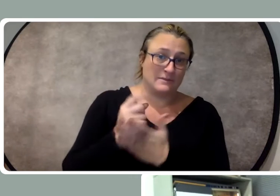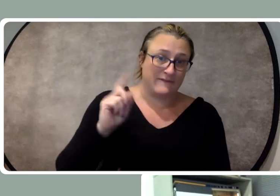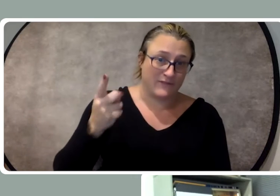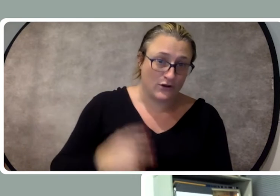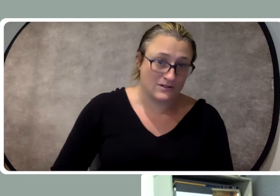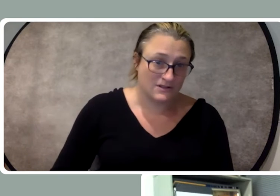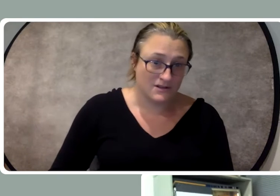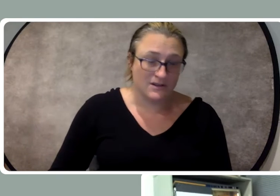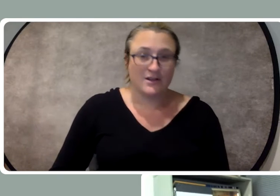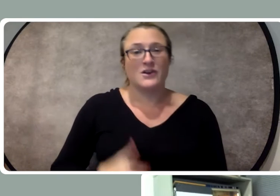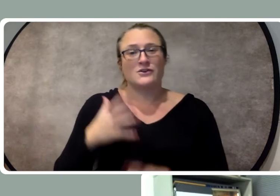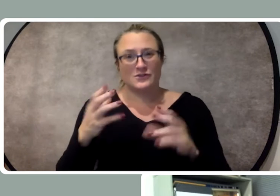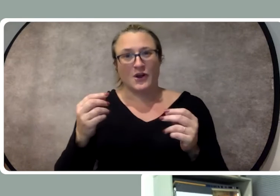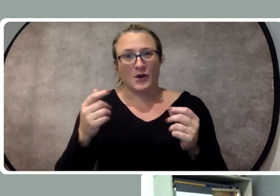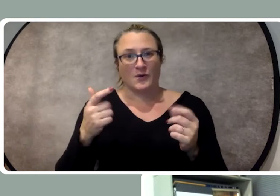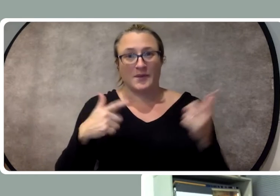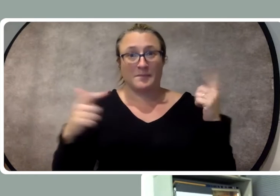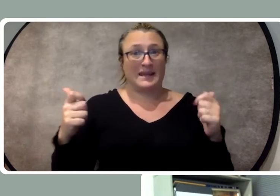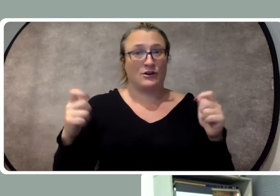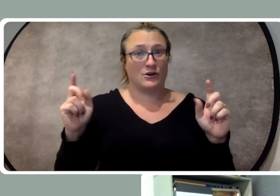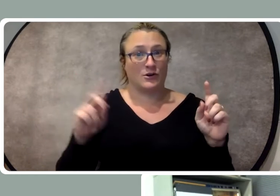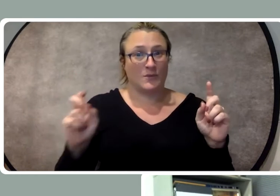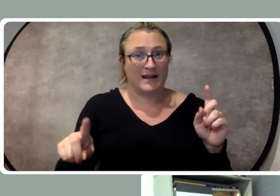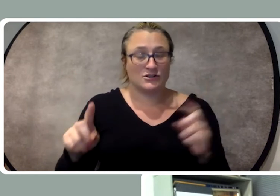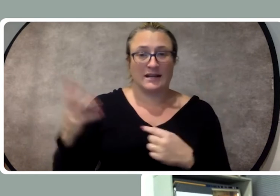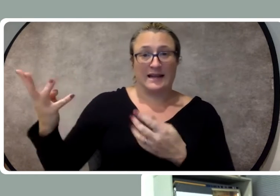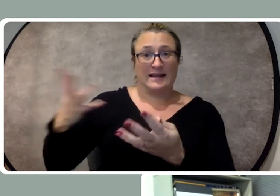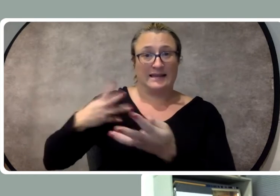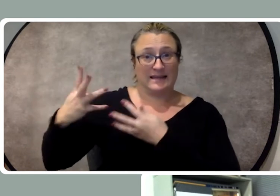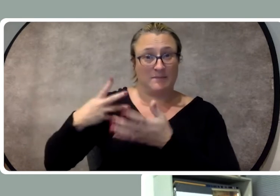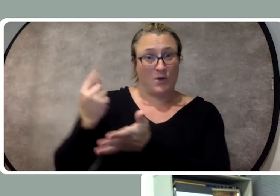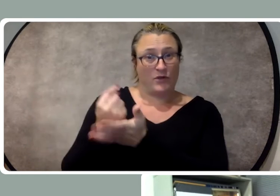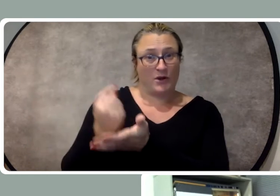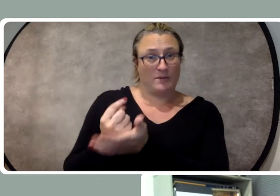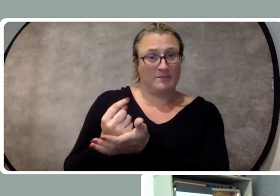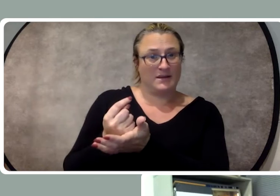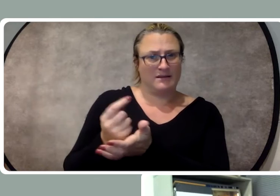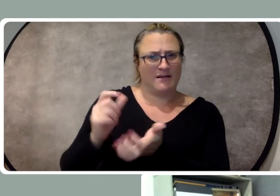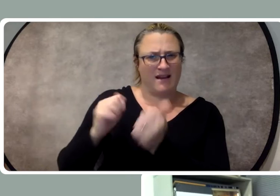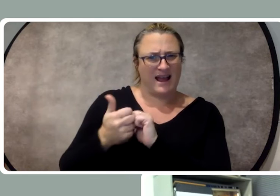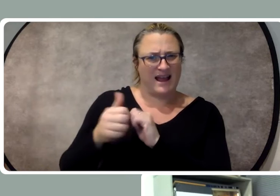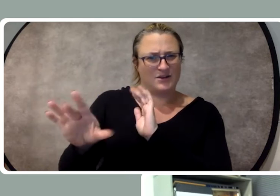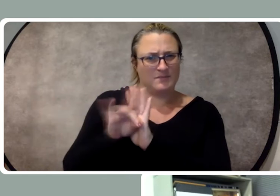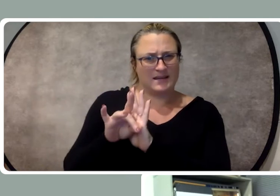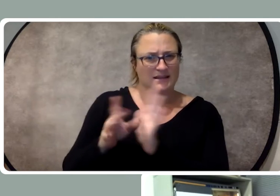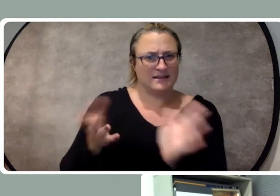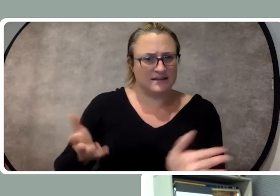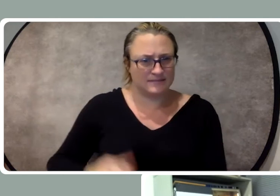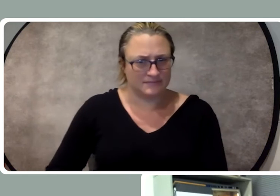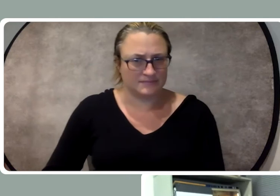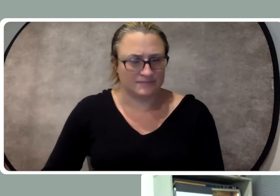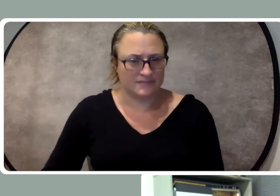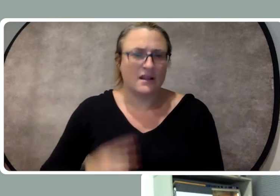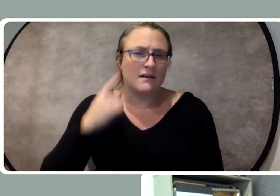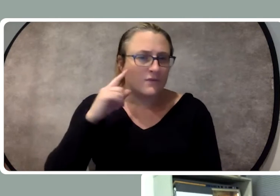of the larger question is, how is the chemotherapy treatment chosen for triple negative breast cancer? So